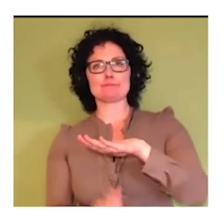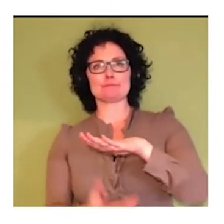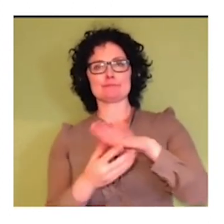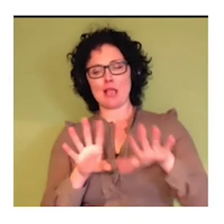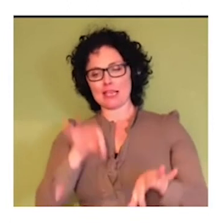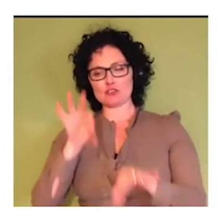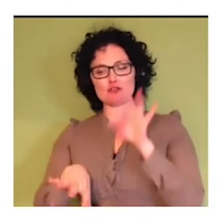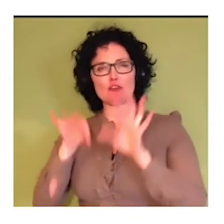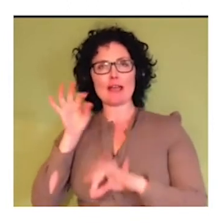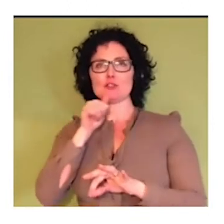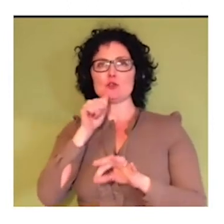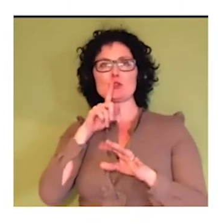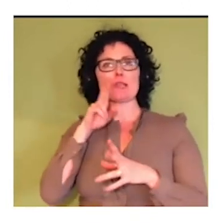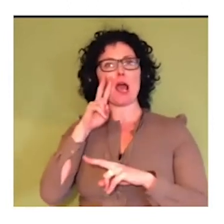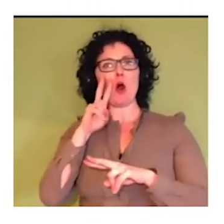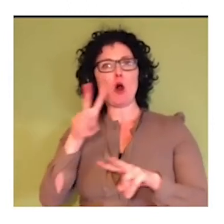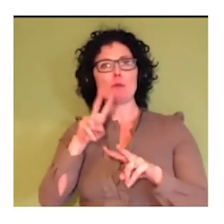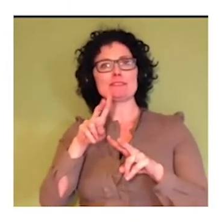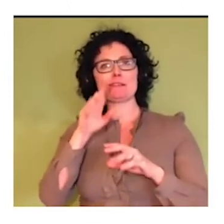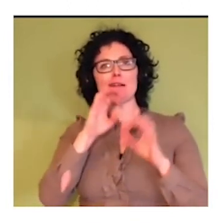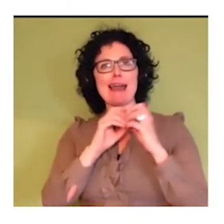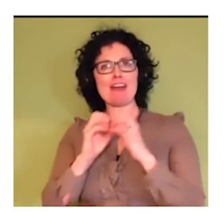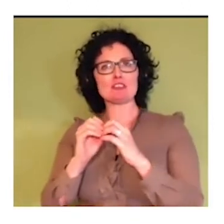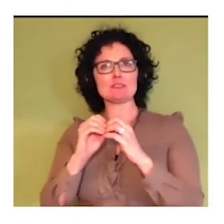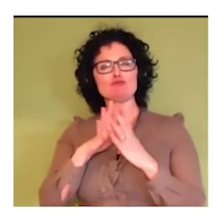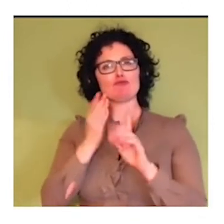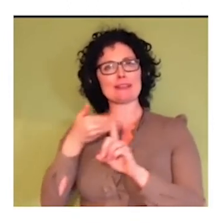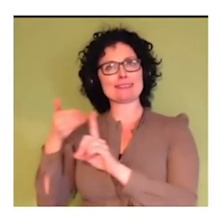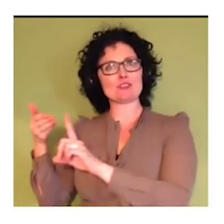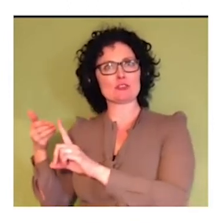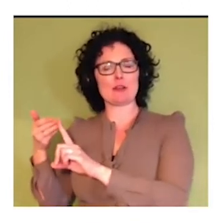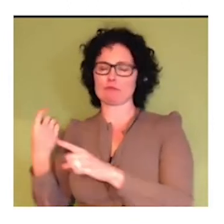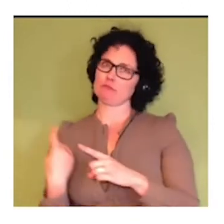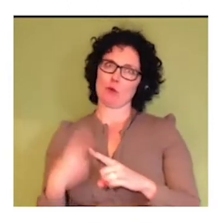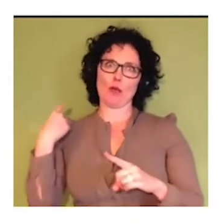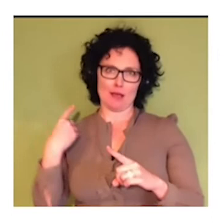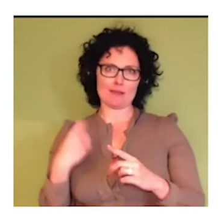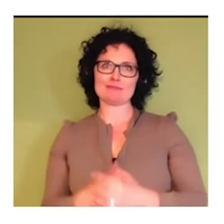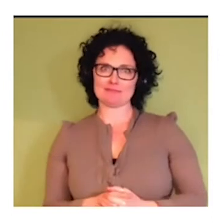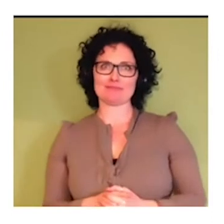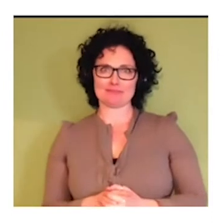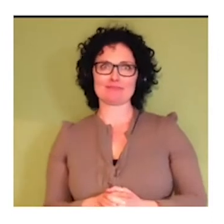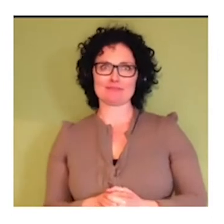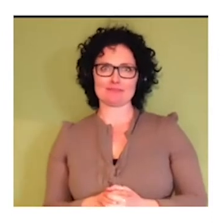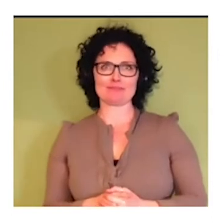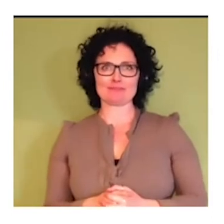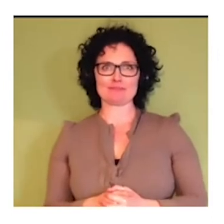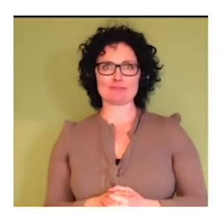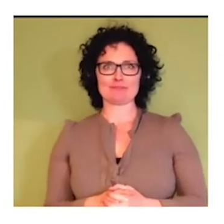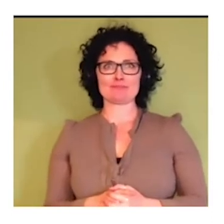using optical character recognition. Obviously, this is a lot quicker and